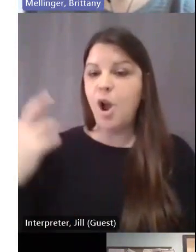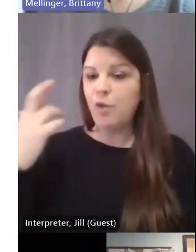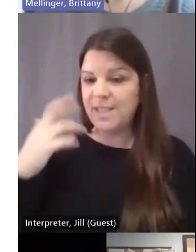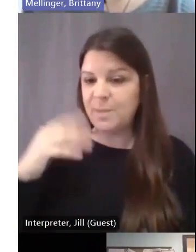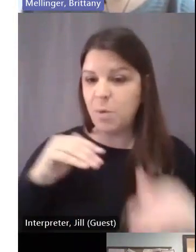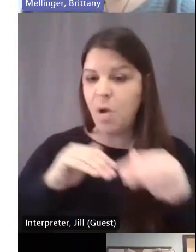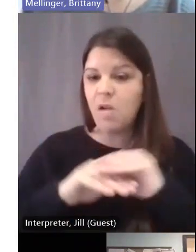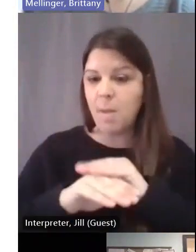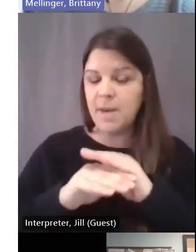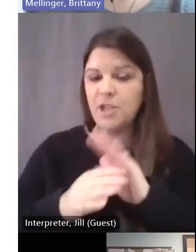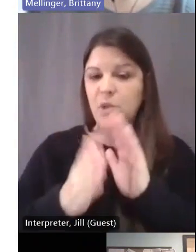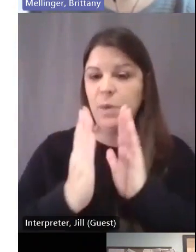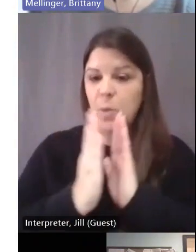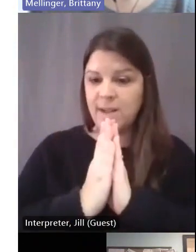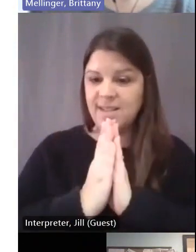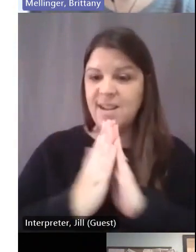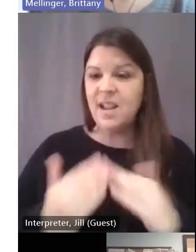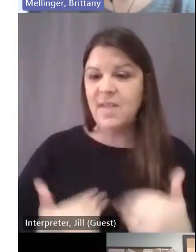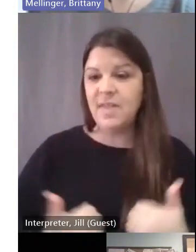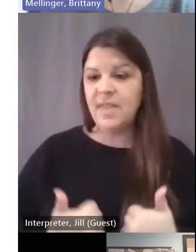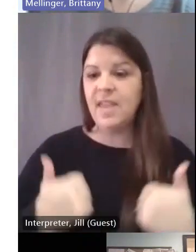accommodation request if they need live-in